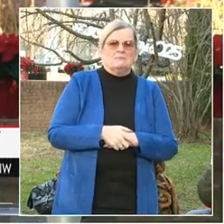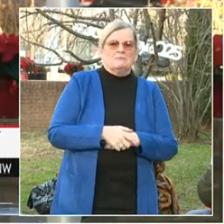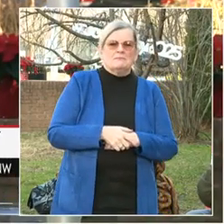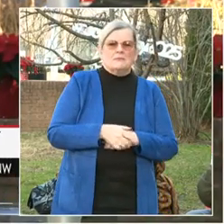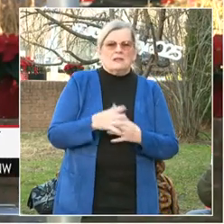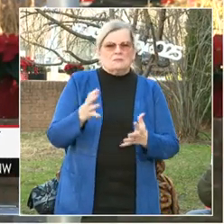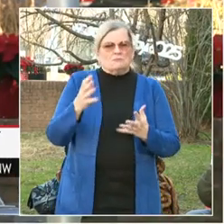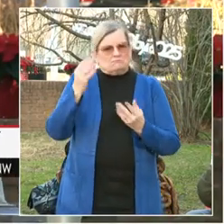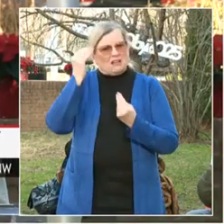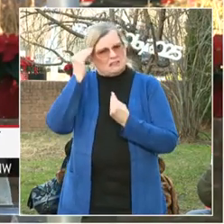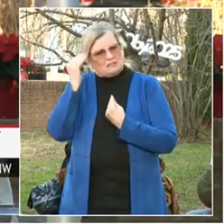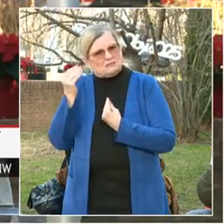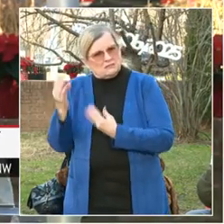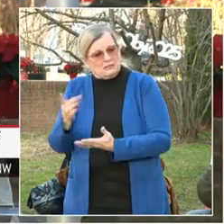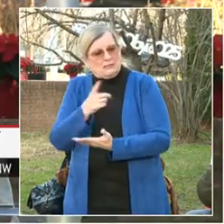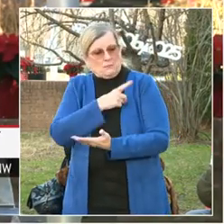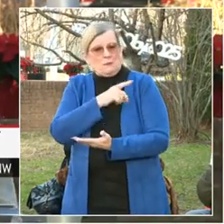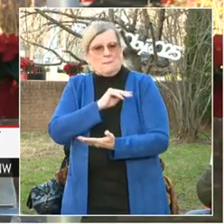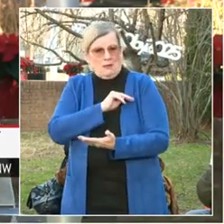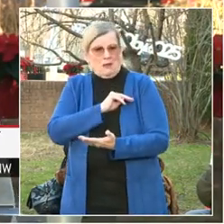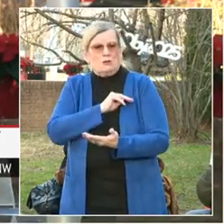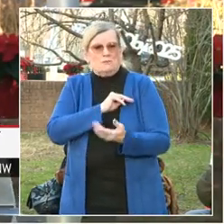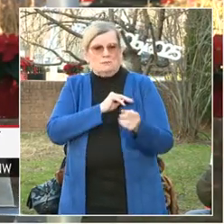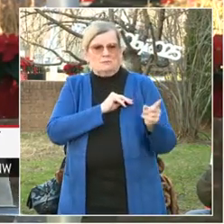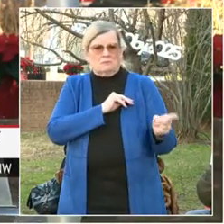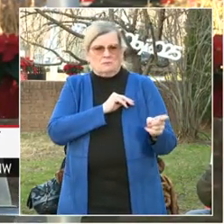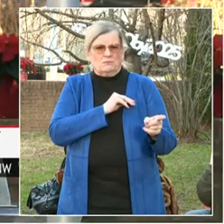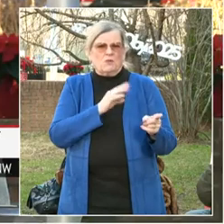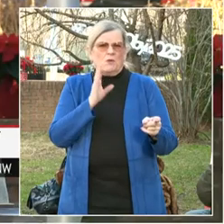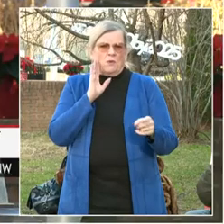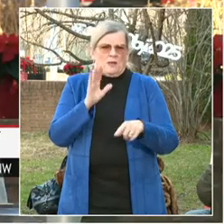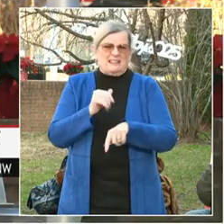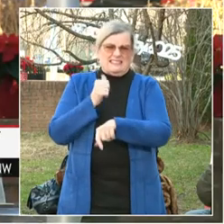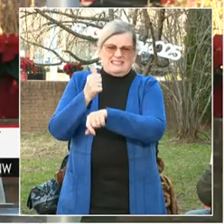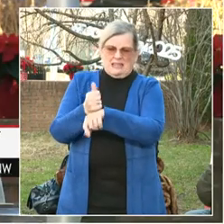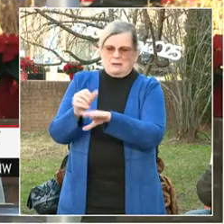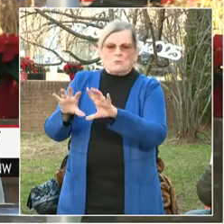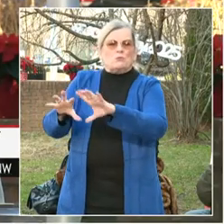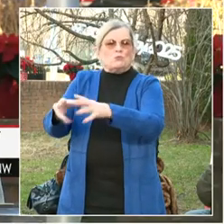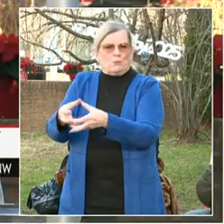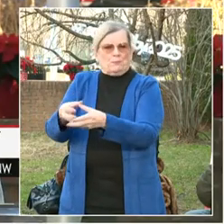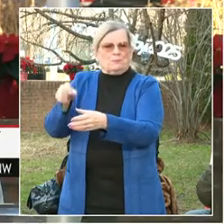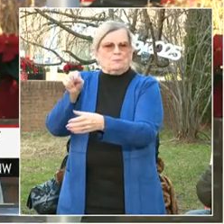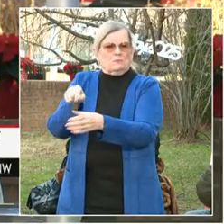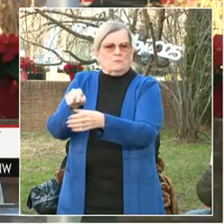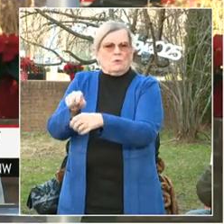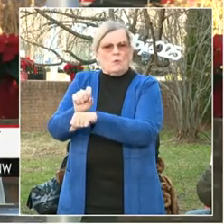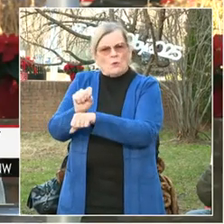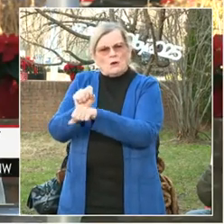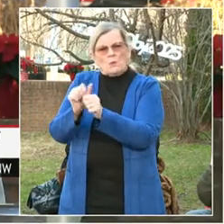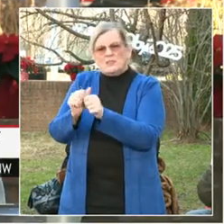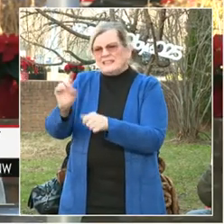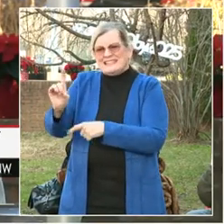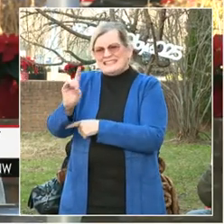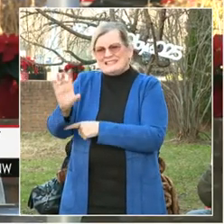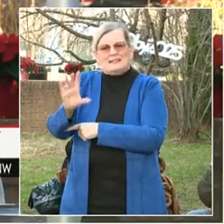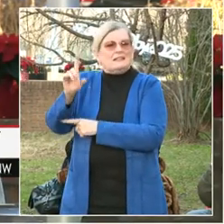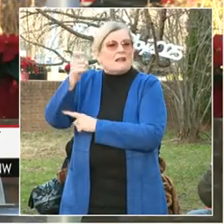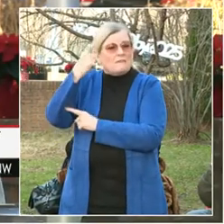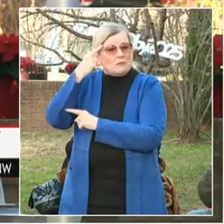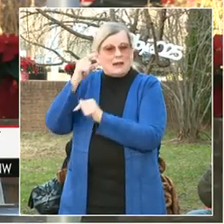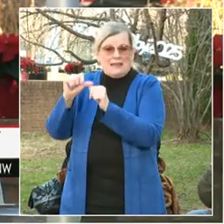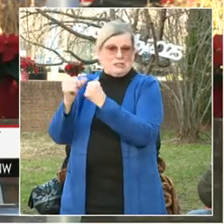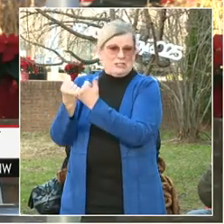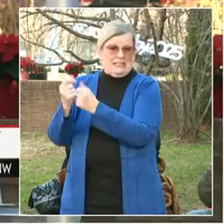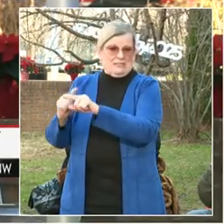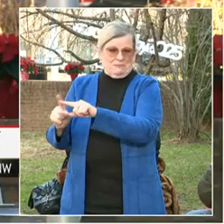a working group among our clients and any other D.C. government agencies to make sure we're looking